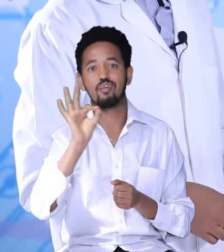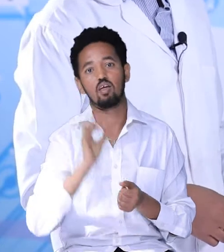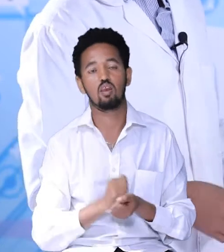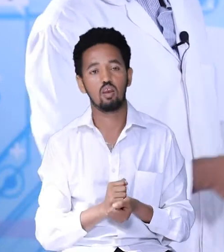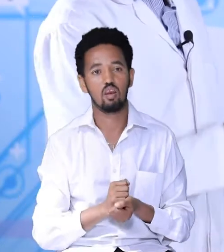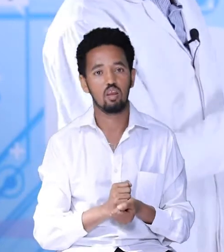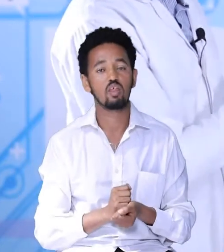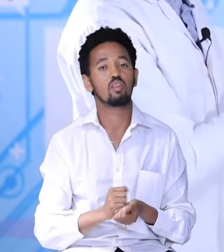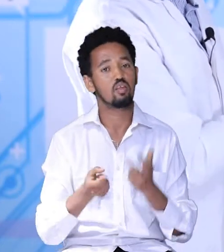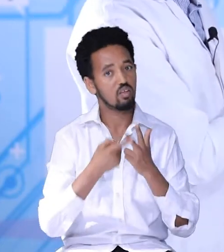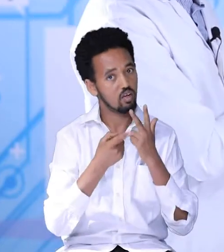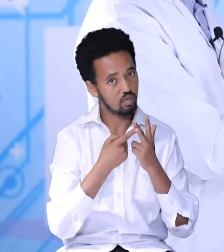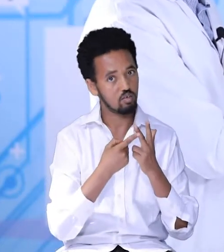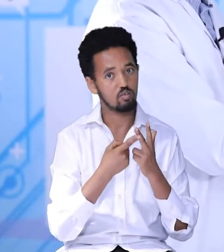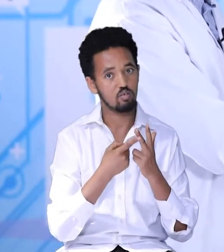The third one is